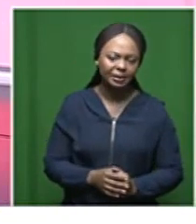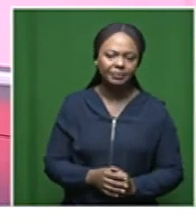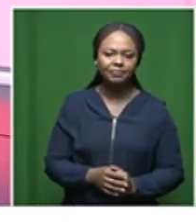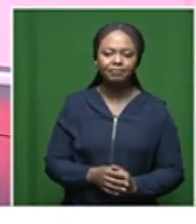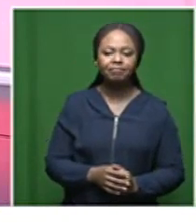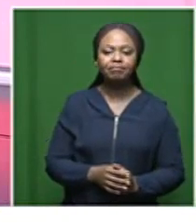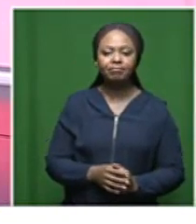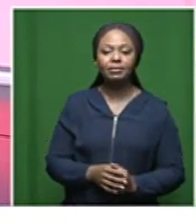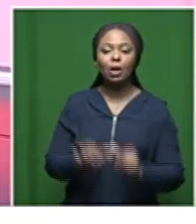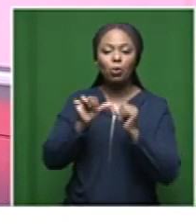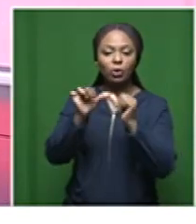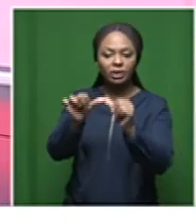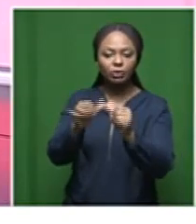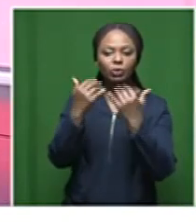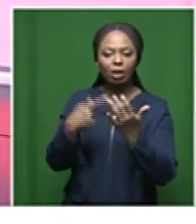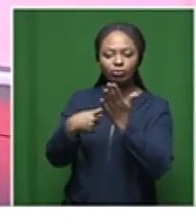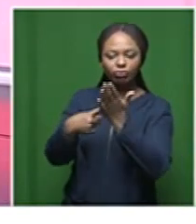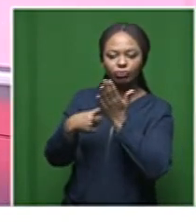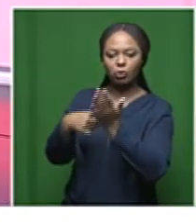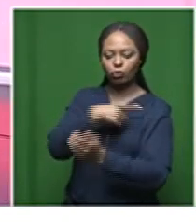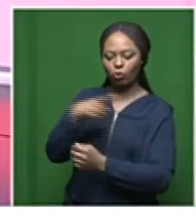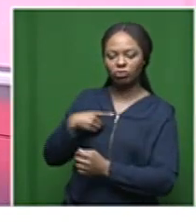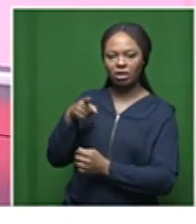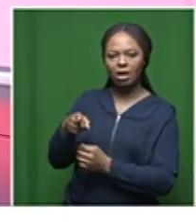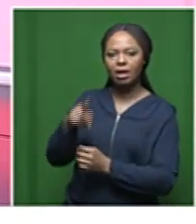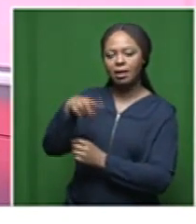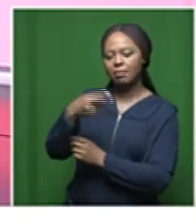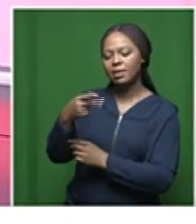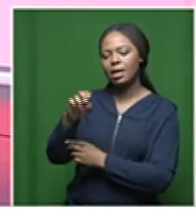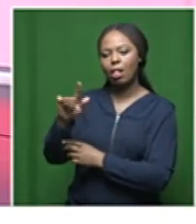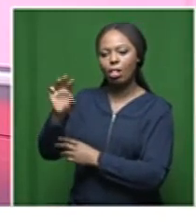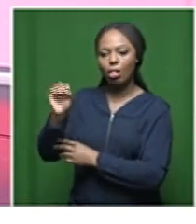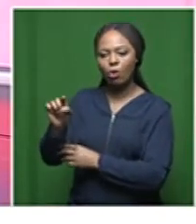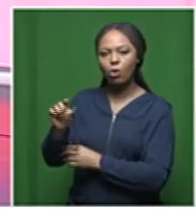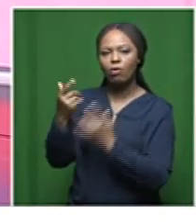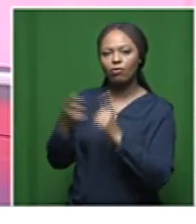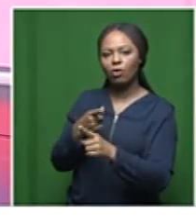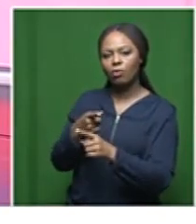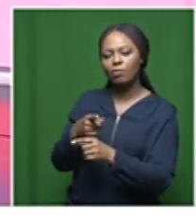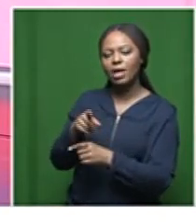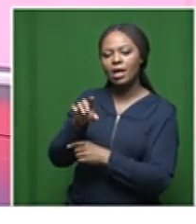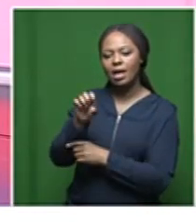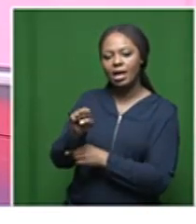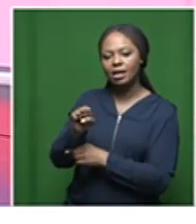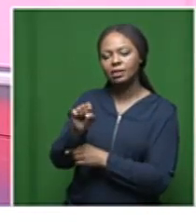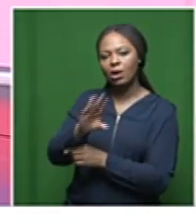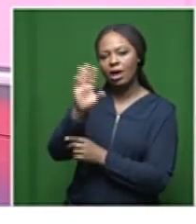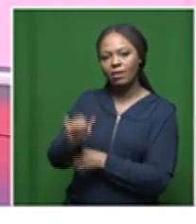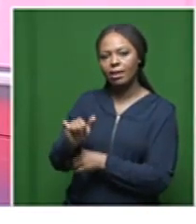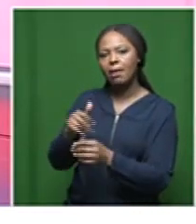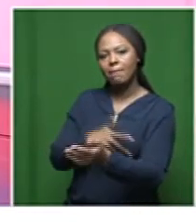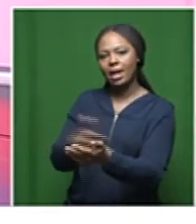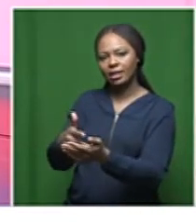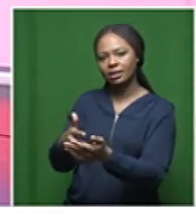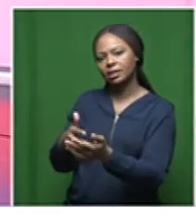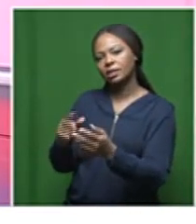We continue our discussion with Dr. Pielo Letola, the lead consultant at donor services at the South African National Blood Services. And of course, as you